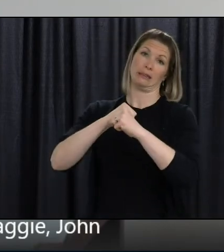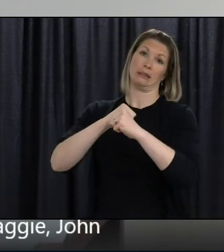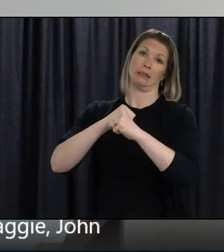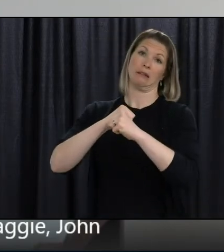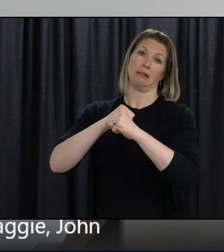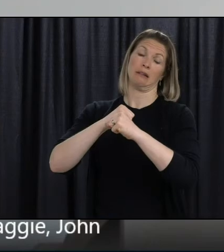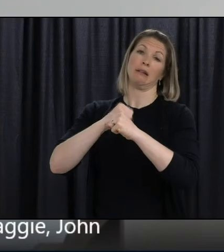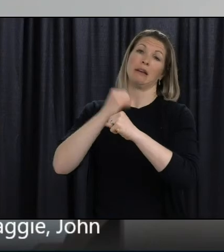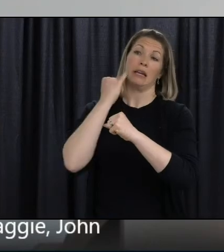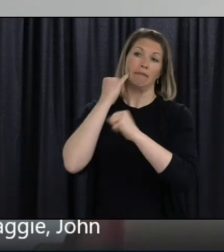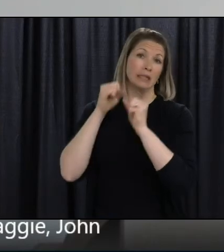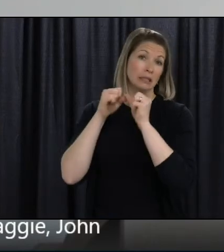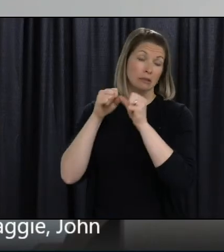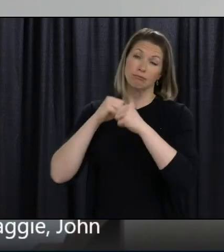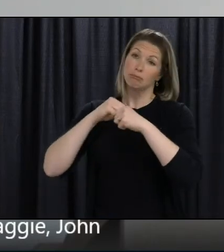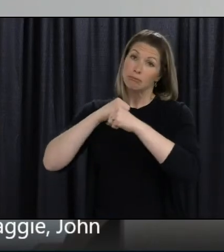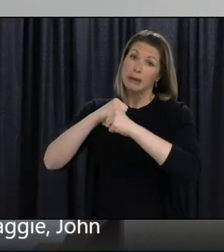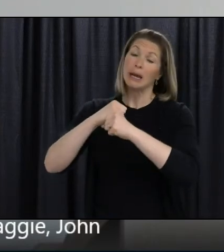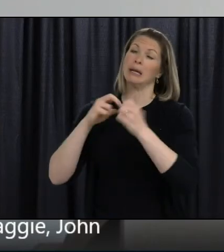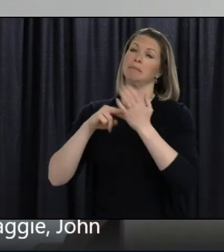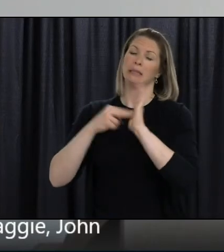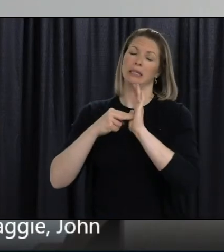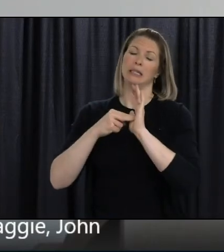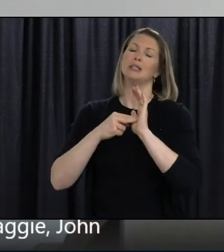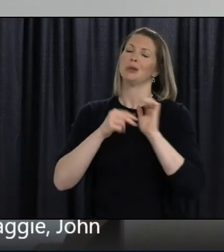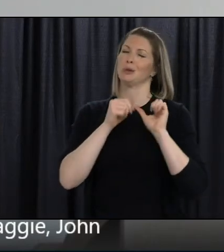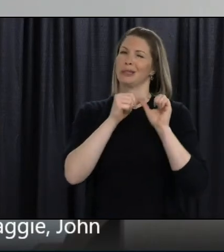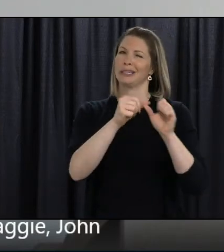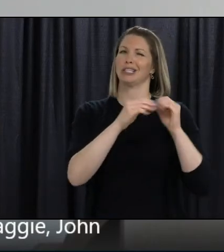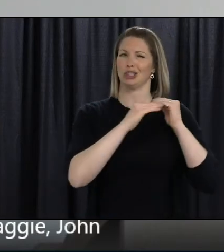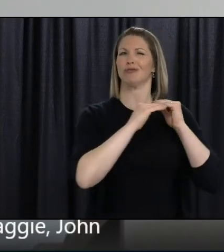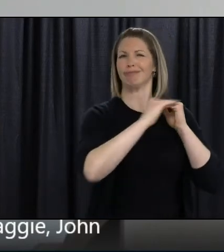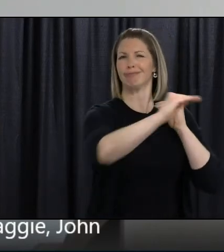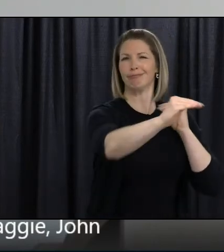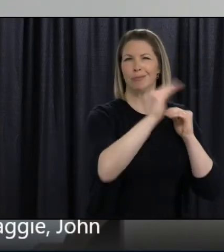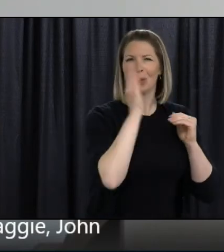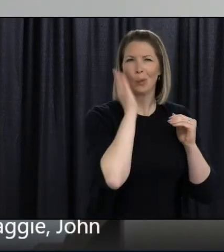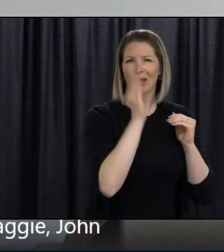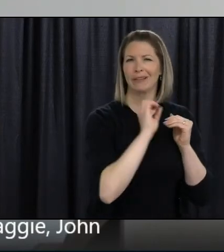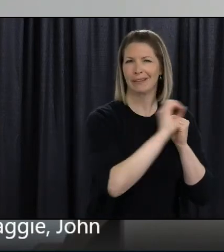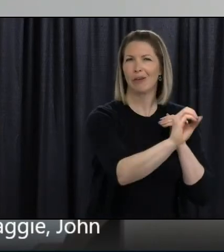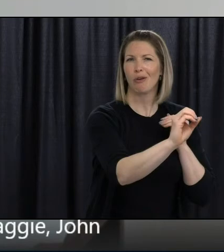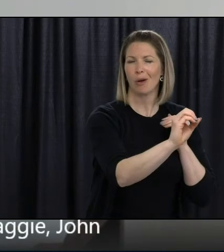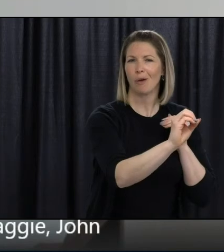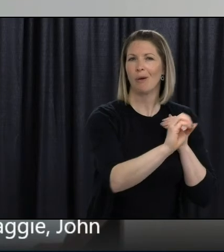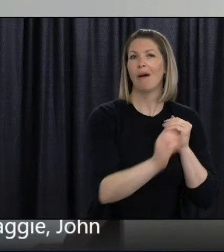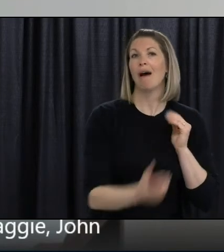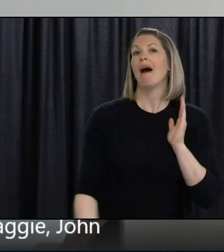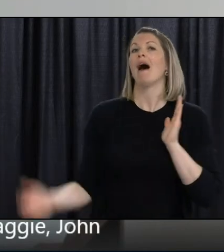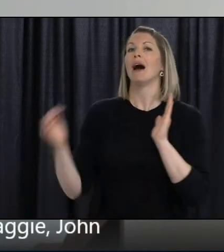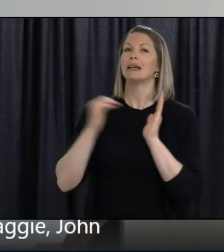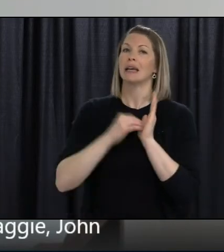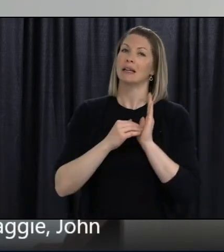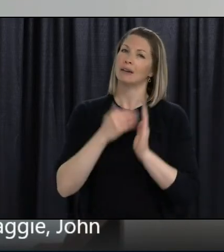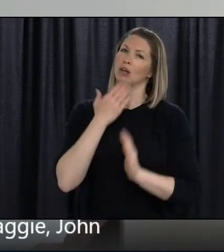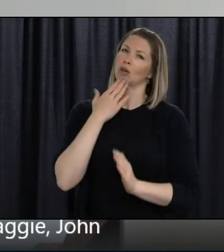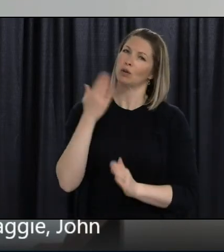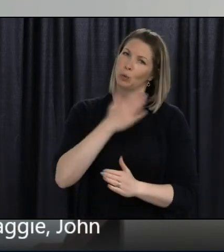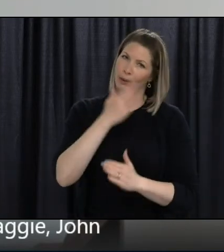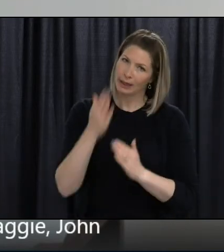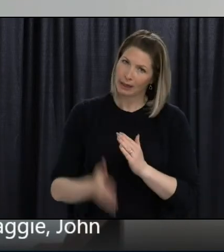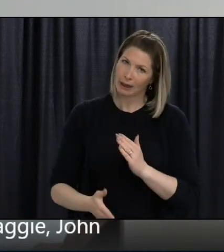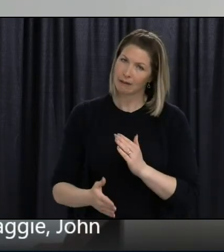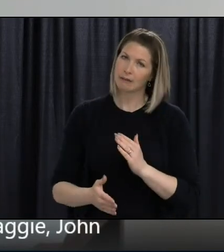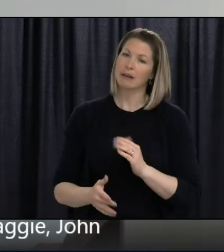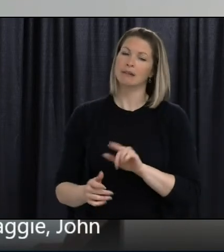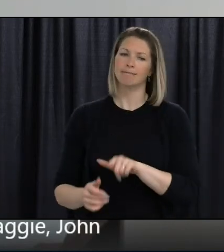see progress in the form of a line of zeros. So again, have a good weekend, and I'll turn this back to